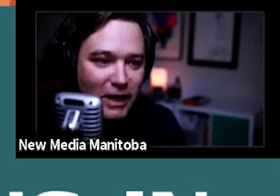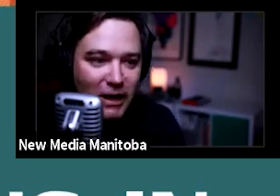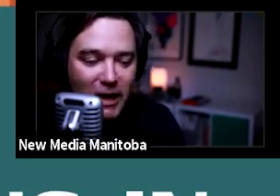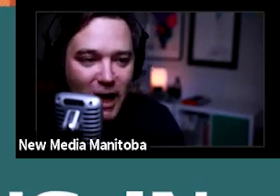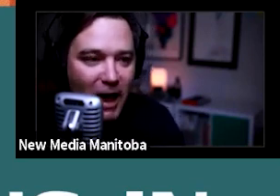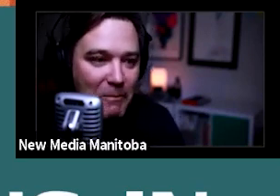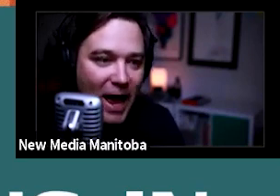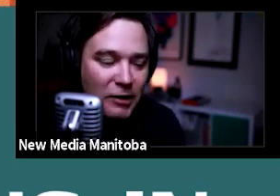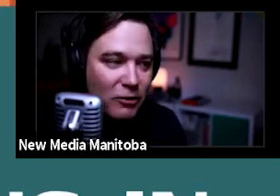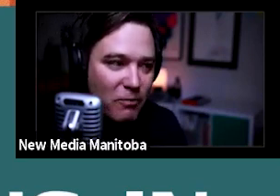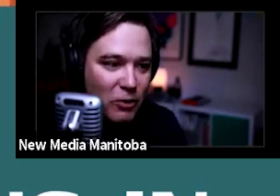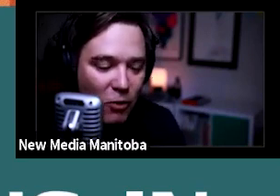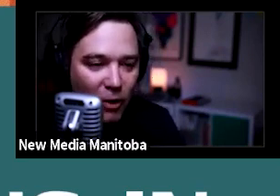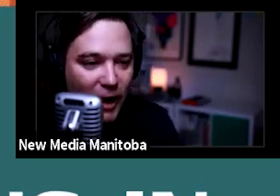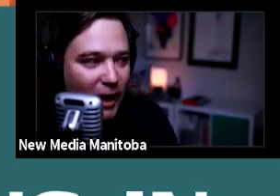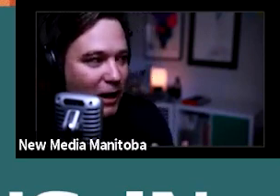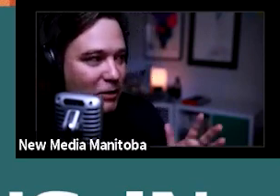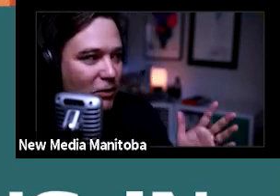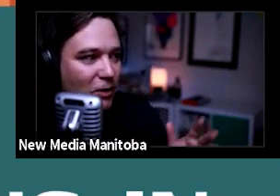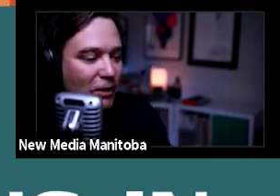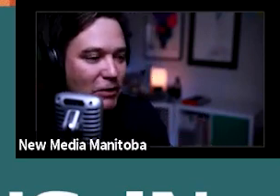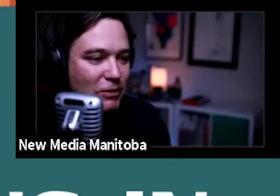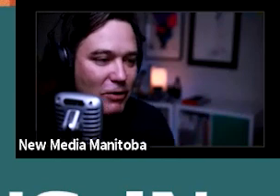and I passed this open door, and